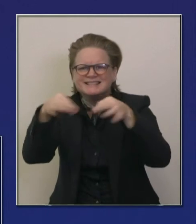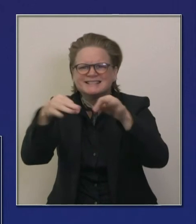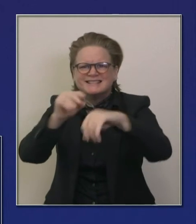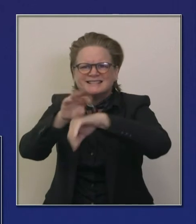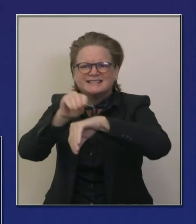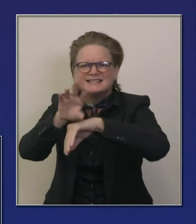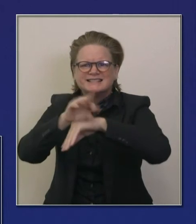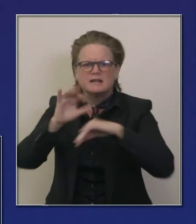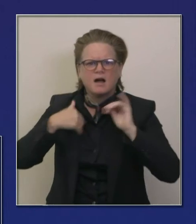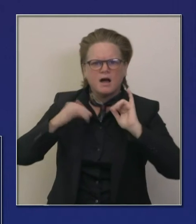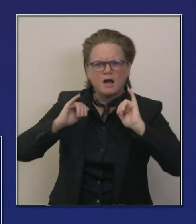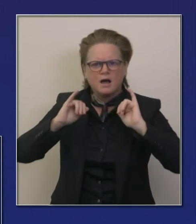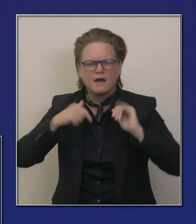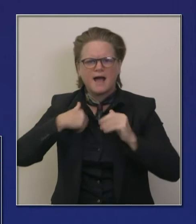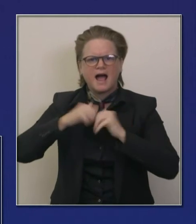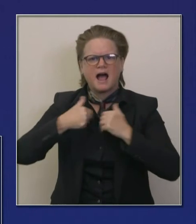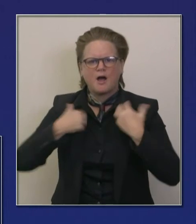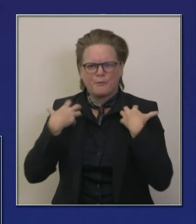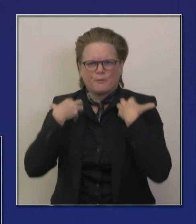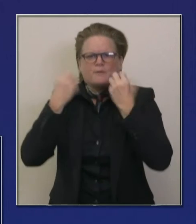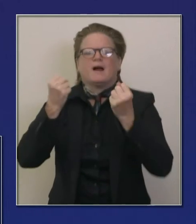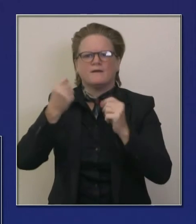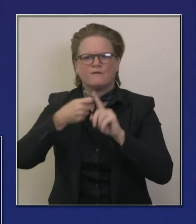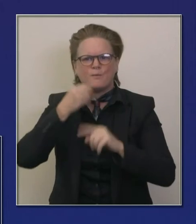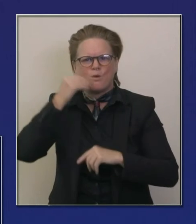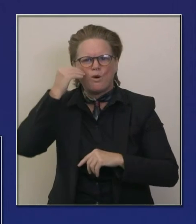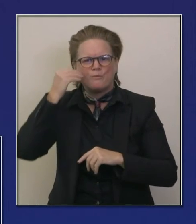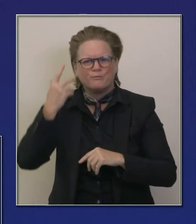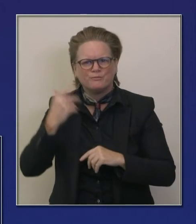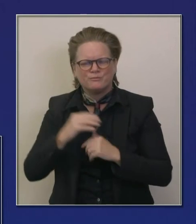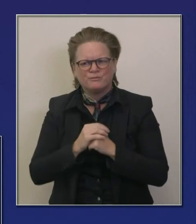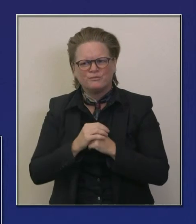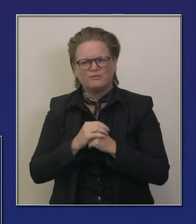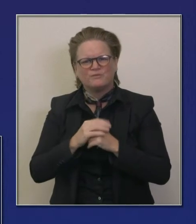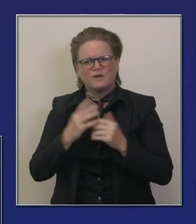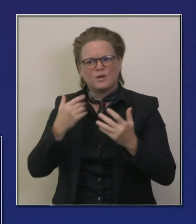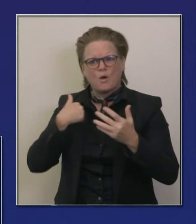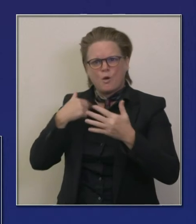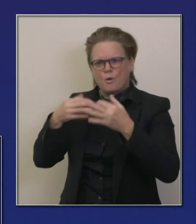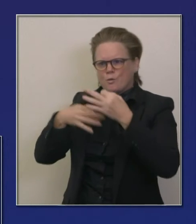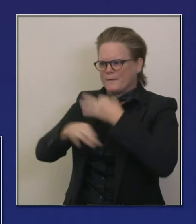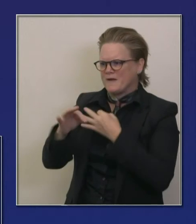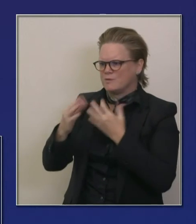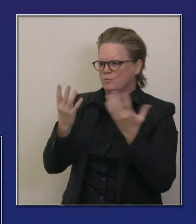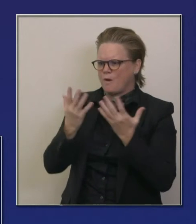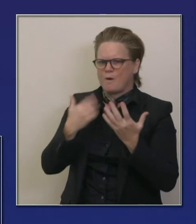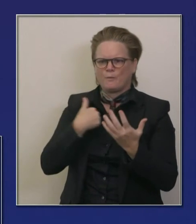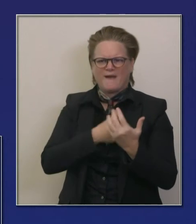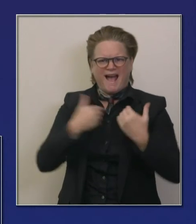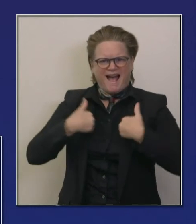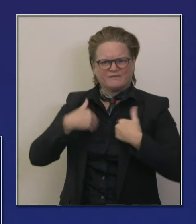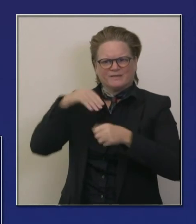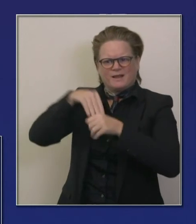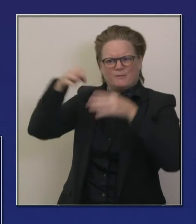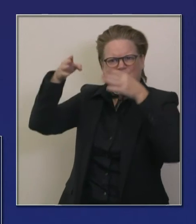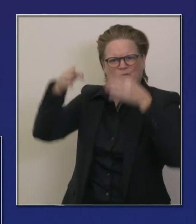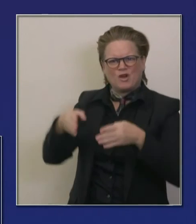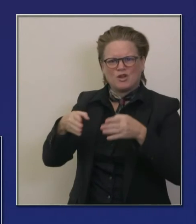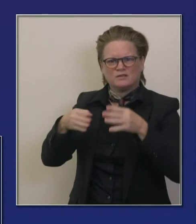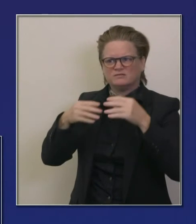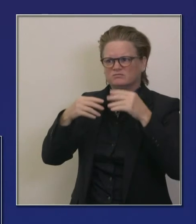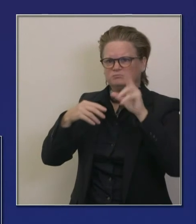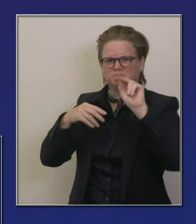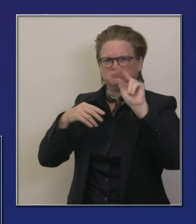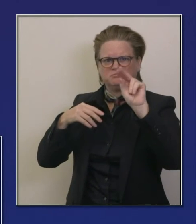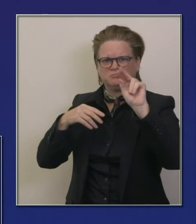these things, for foundational, fundamental approaches with our core workforce, but nonetheless important to